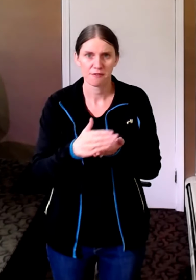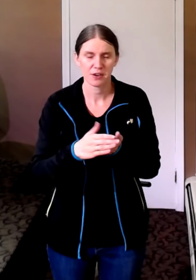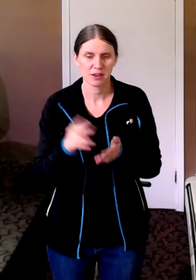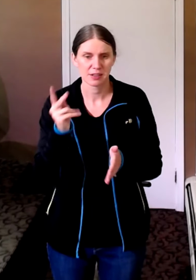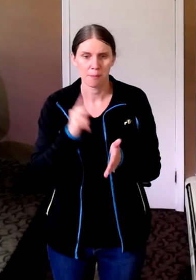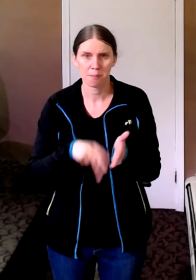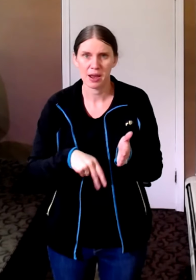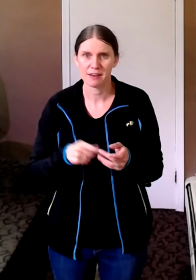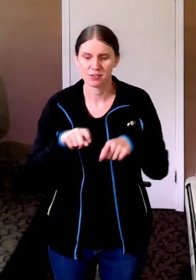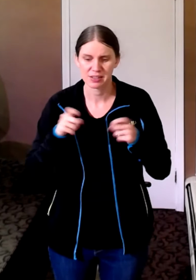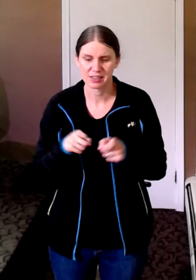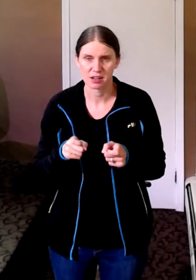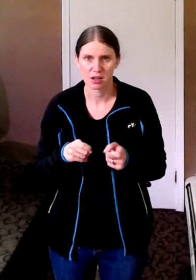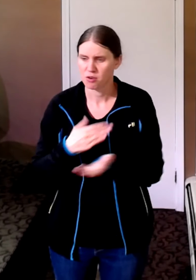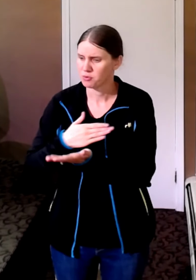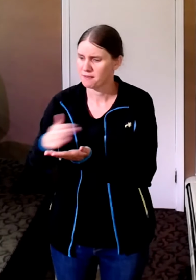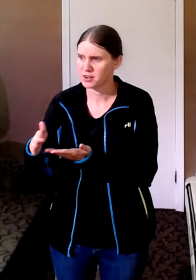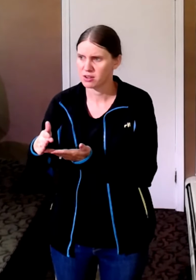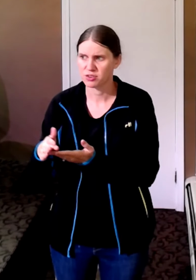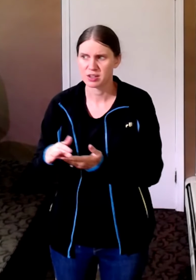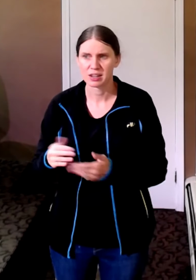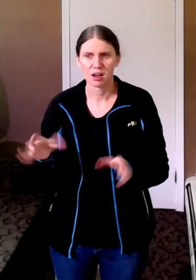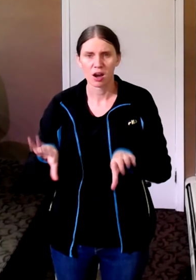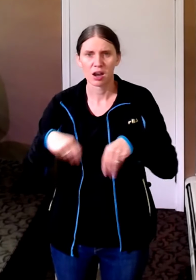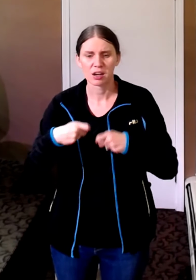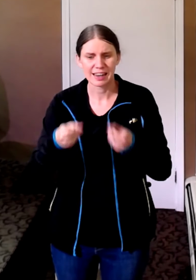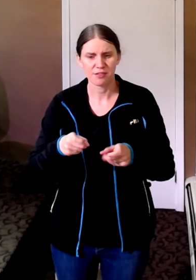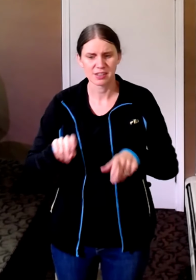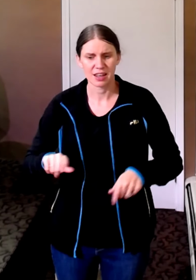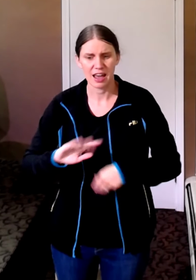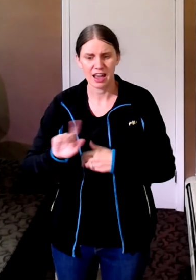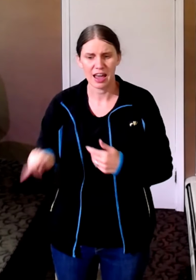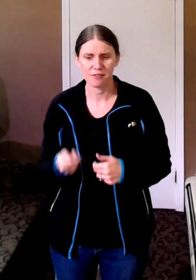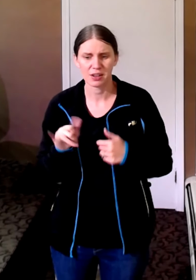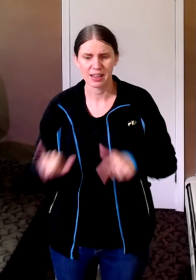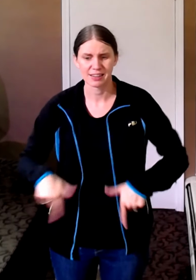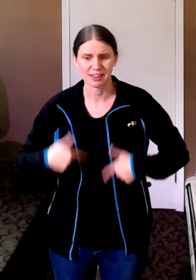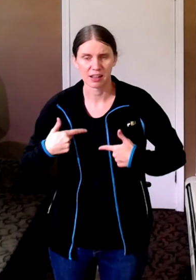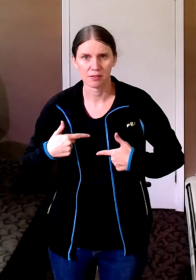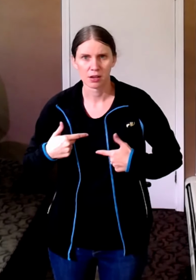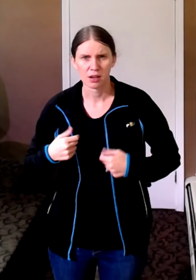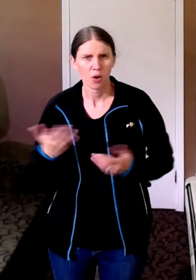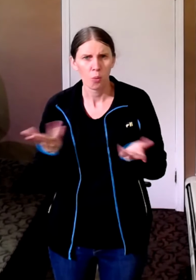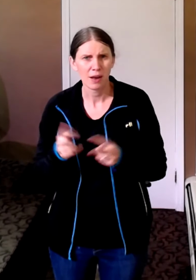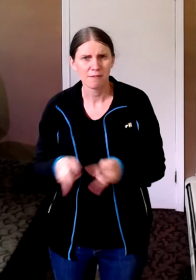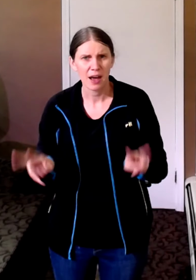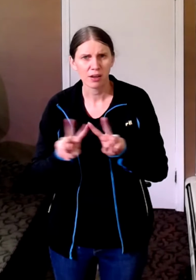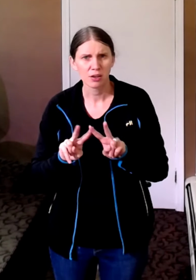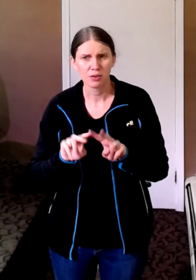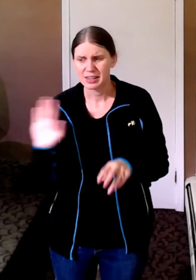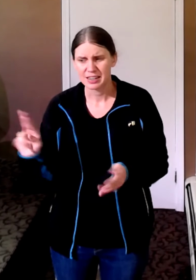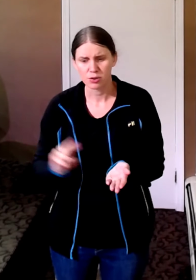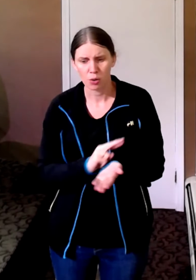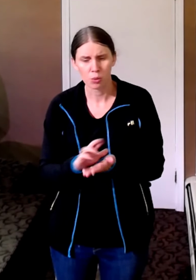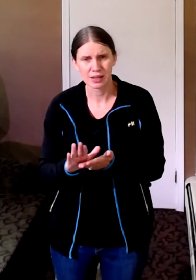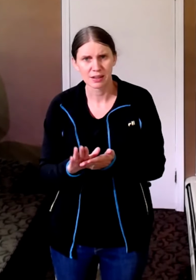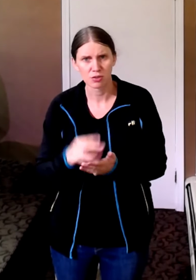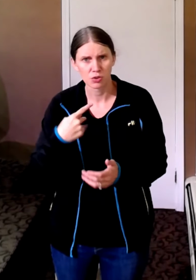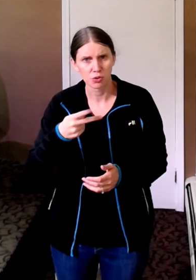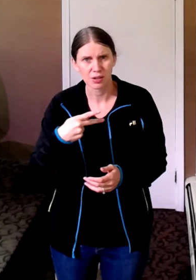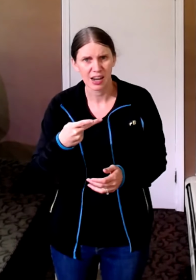for our sins, refused to offer us everlasting life. What value would His holiness have been to you and me?